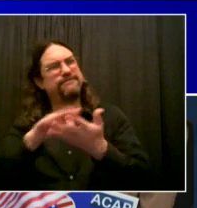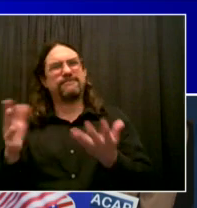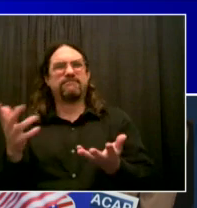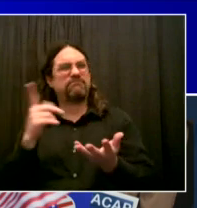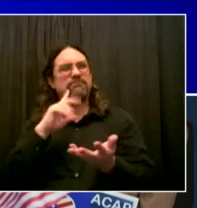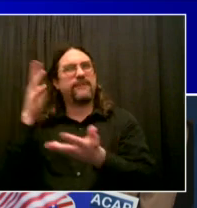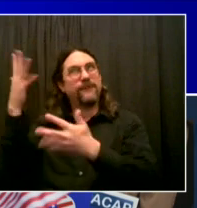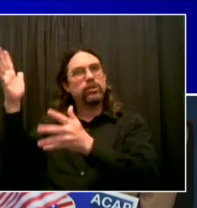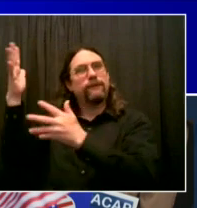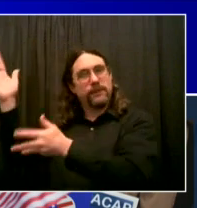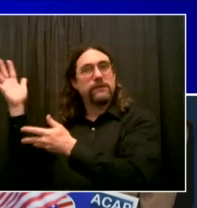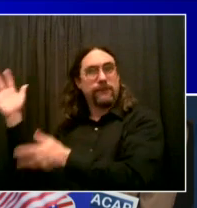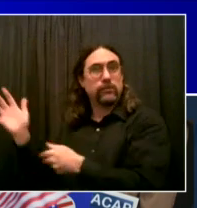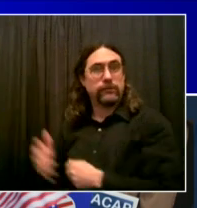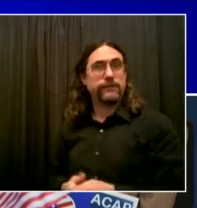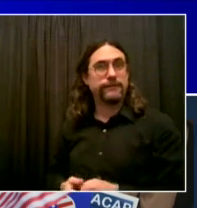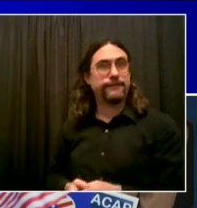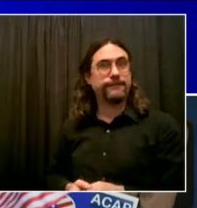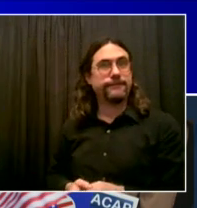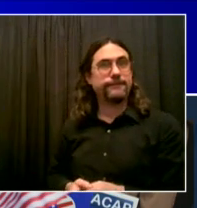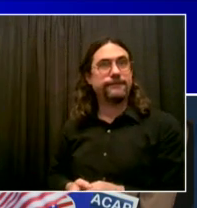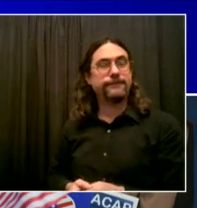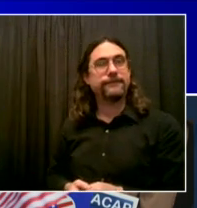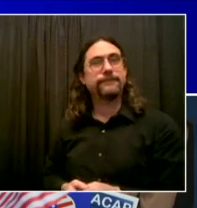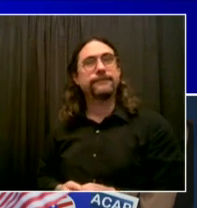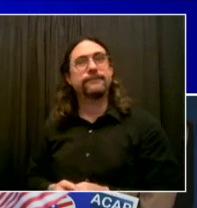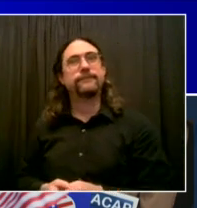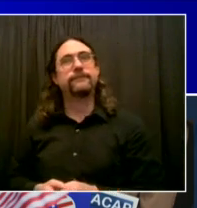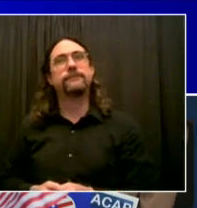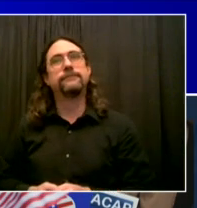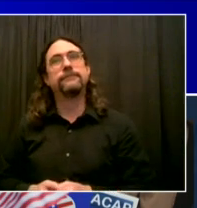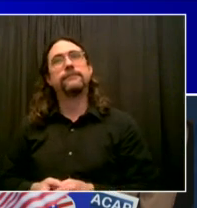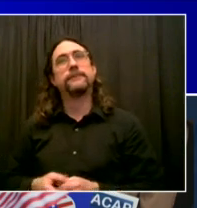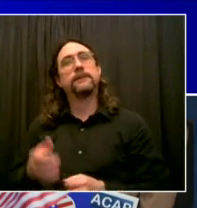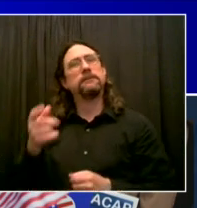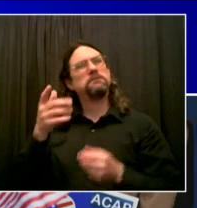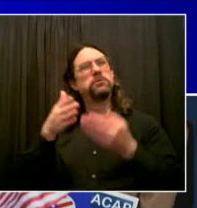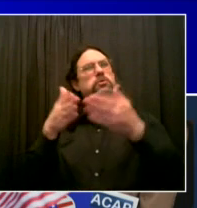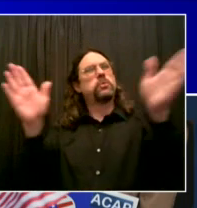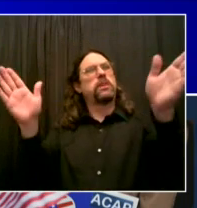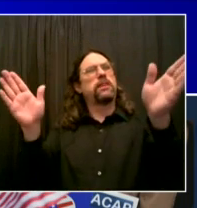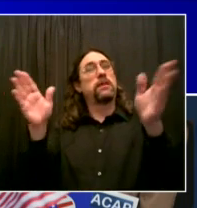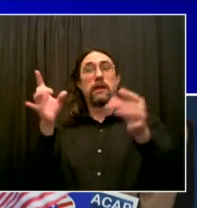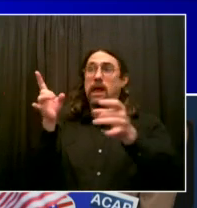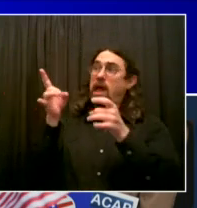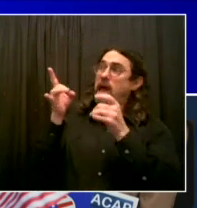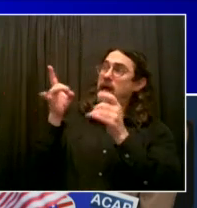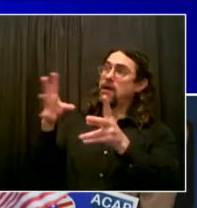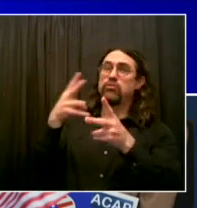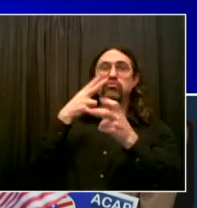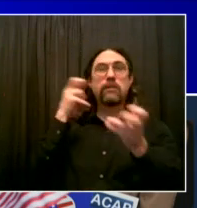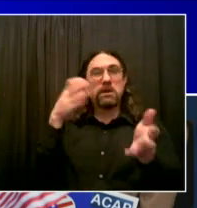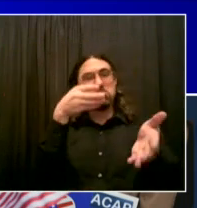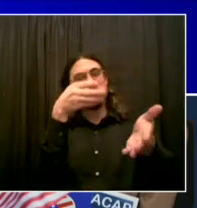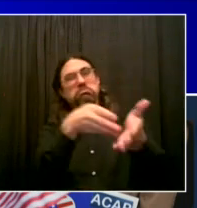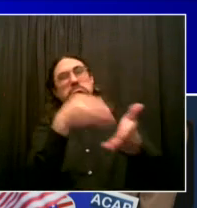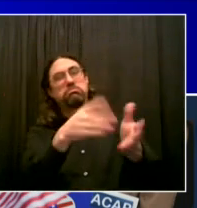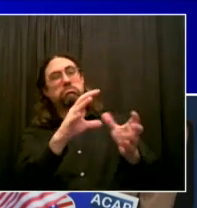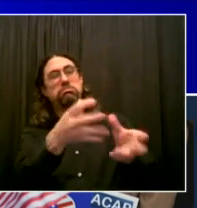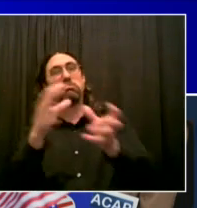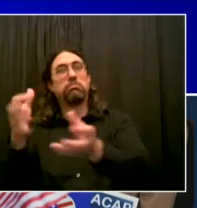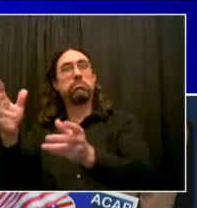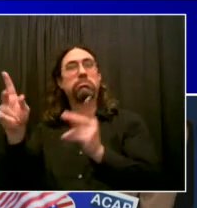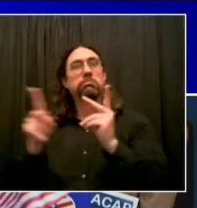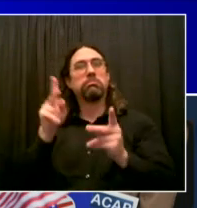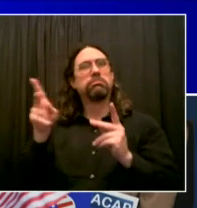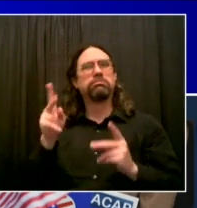if someone commits an act of violence or bias against Asian American New Yorkers, they will suffer the